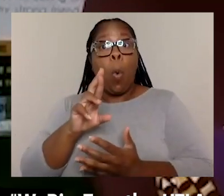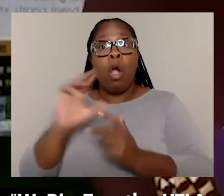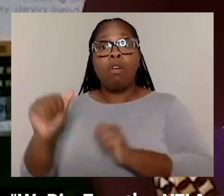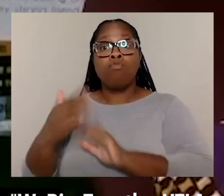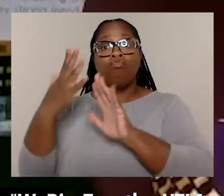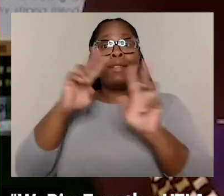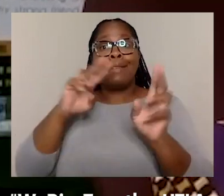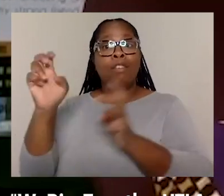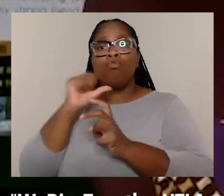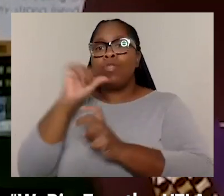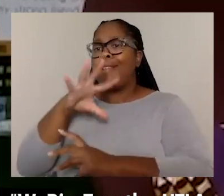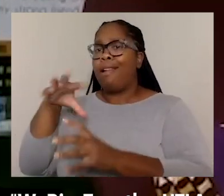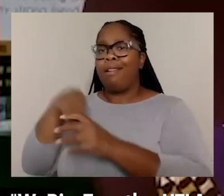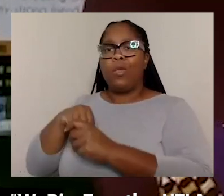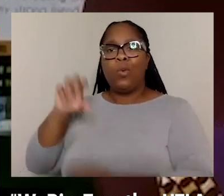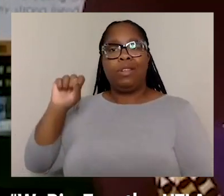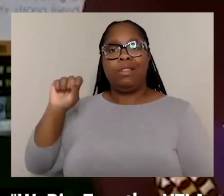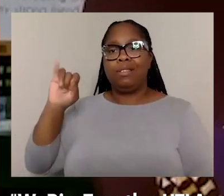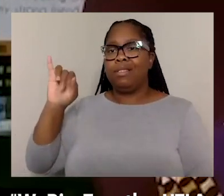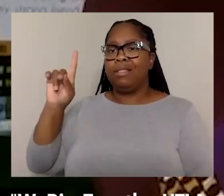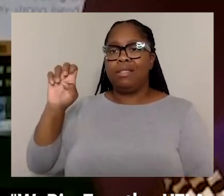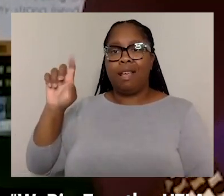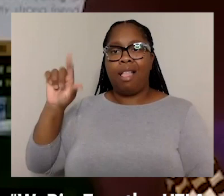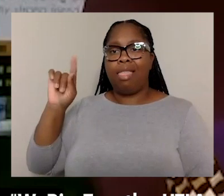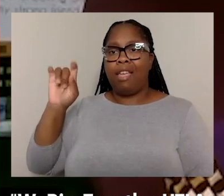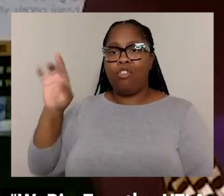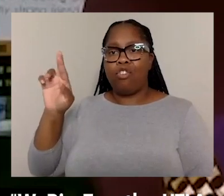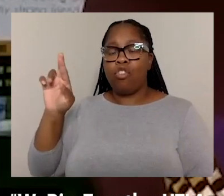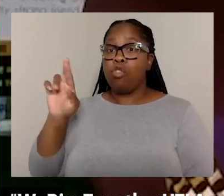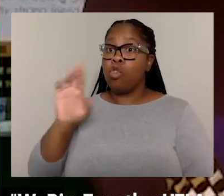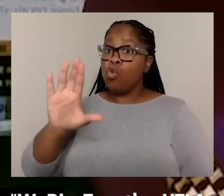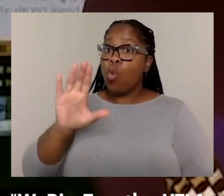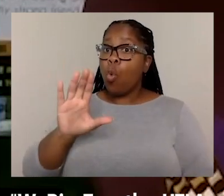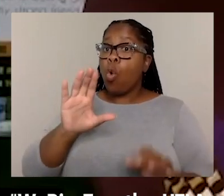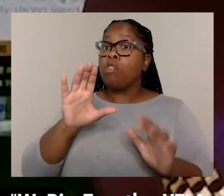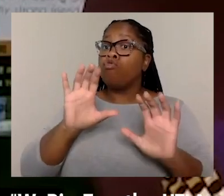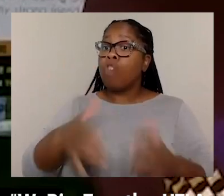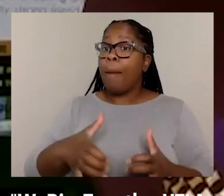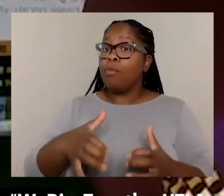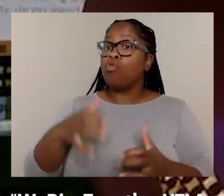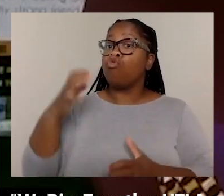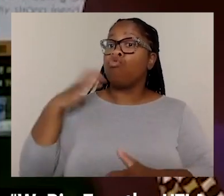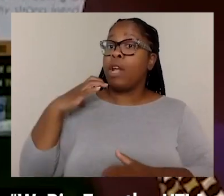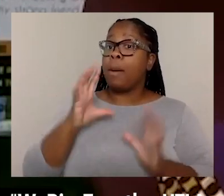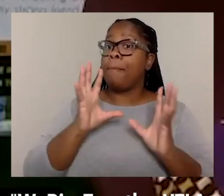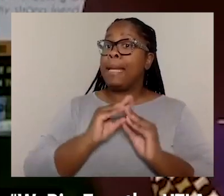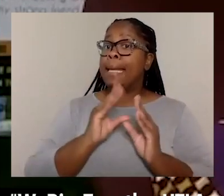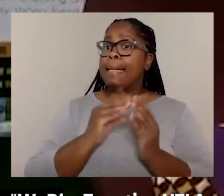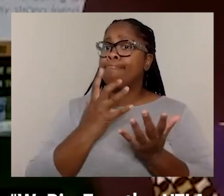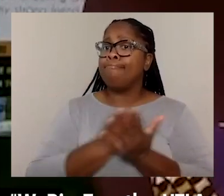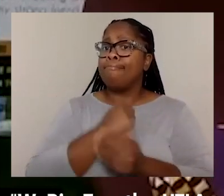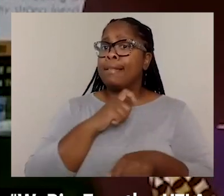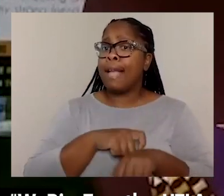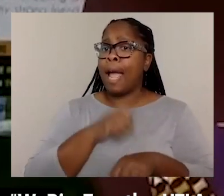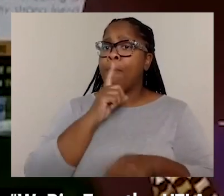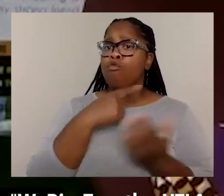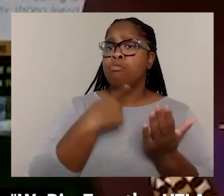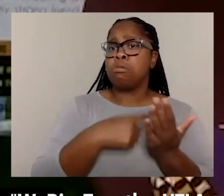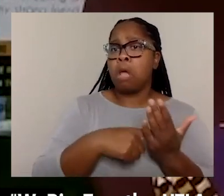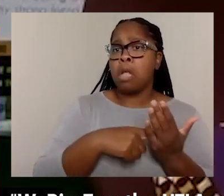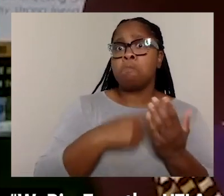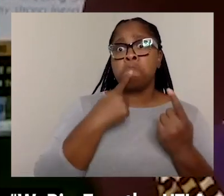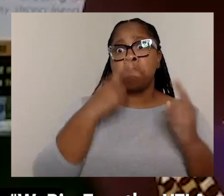agreement. Use your chapter chair meetings to discuss what's working, what's not,